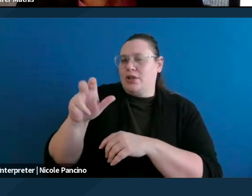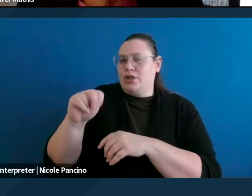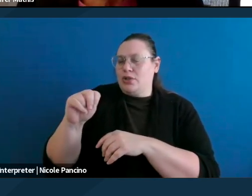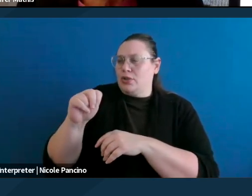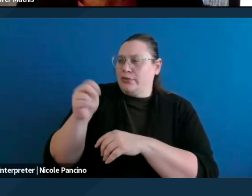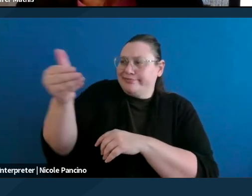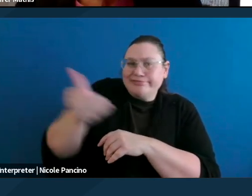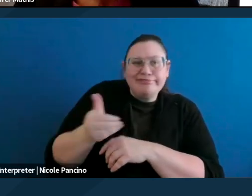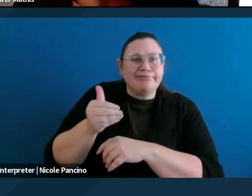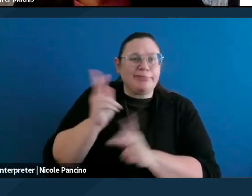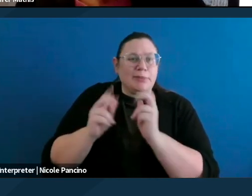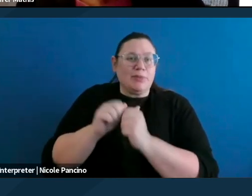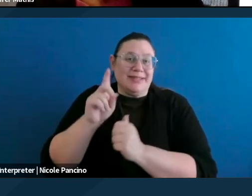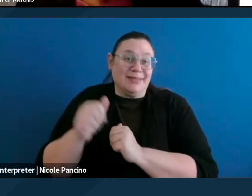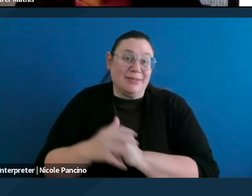disabilities. Next slide.